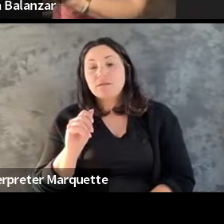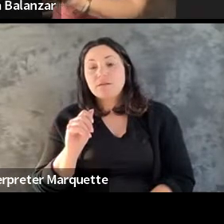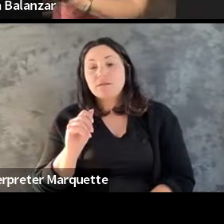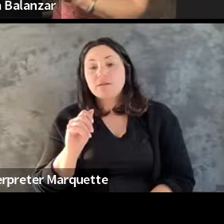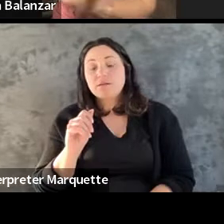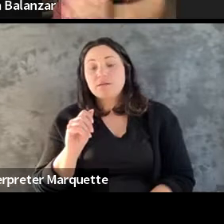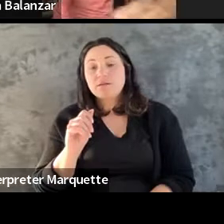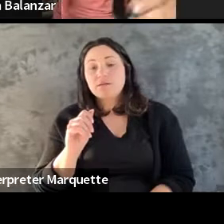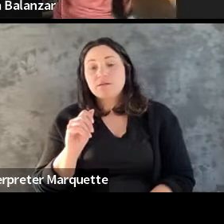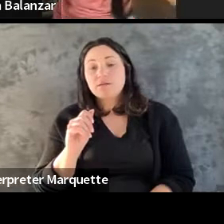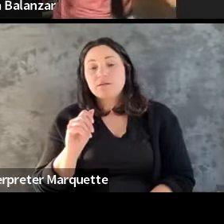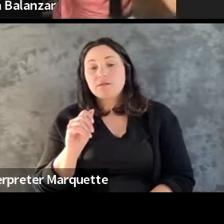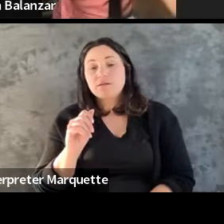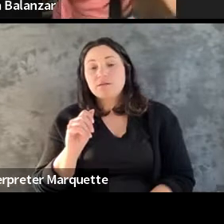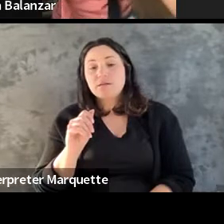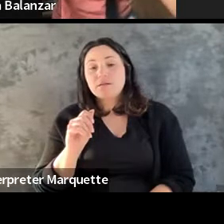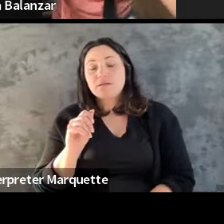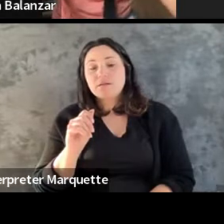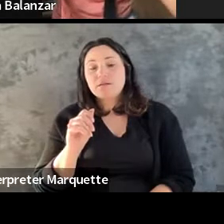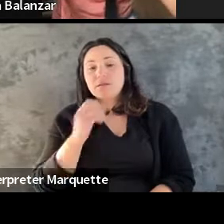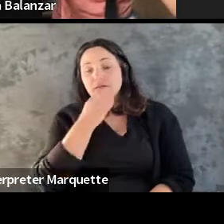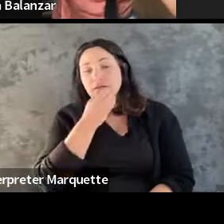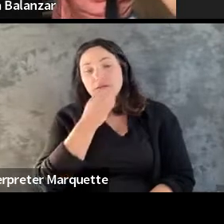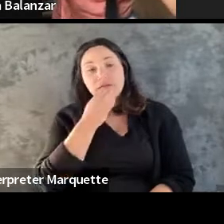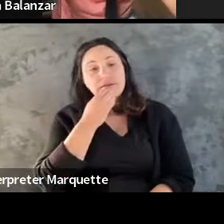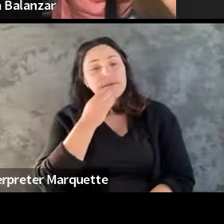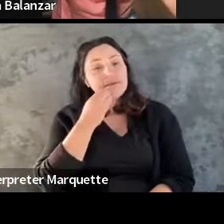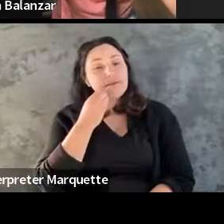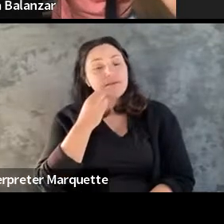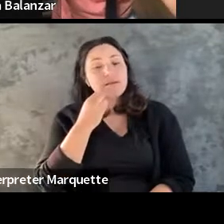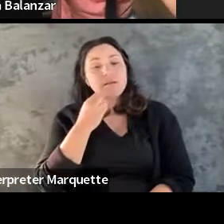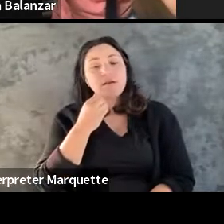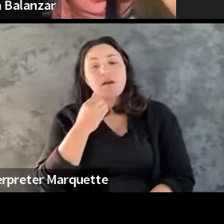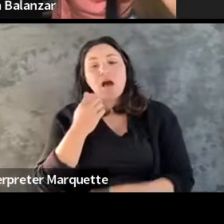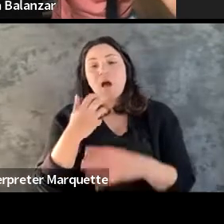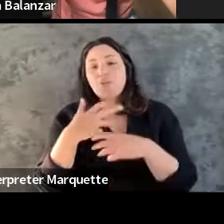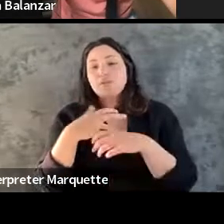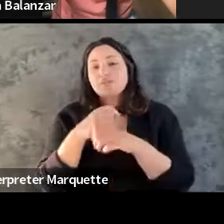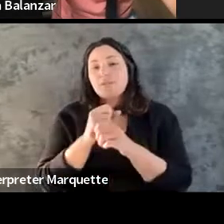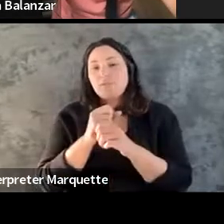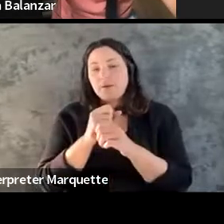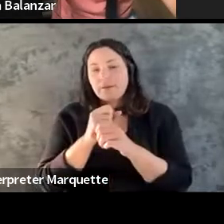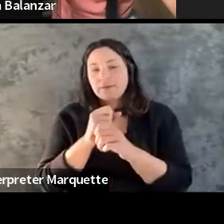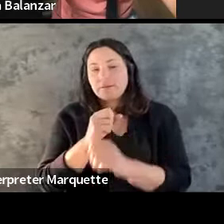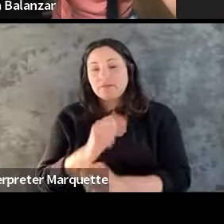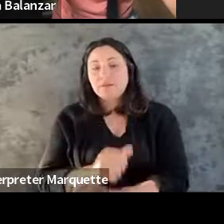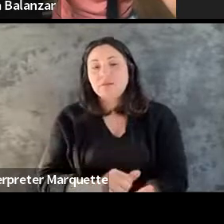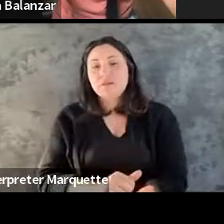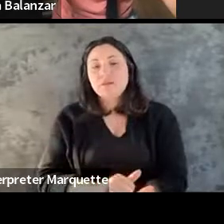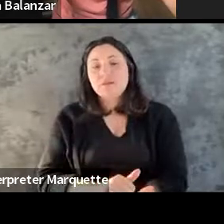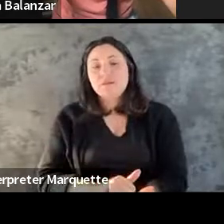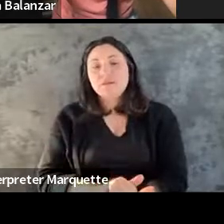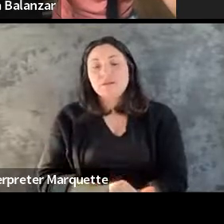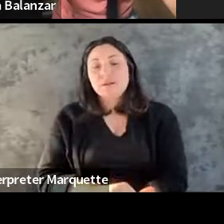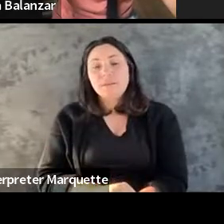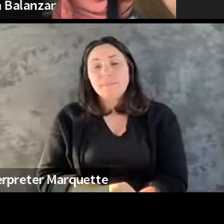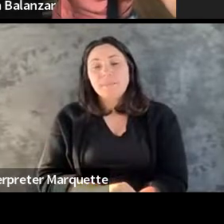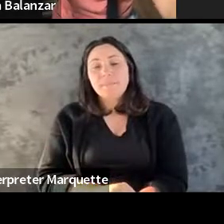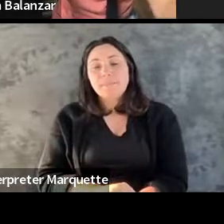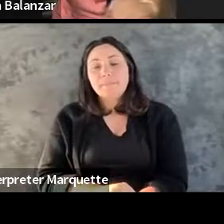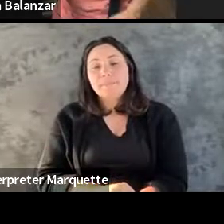to support kids in equity. Yeah, so I'll just summarize from the first part. that